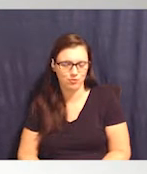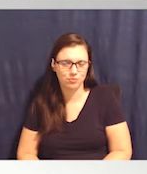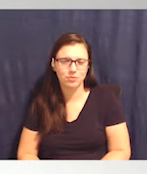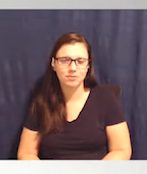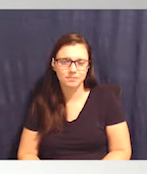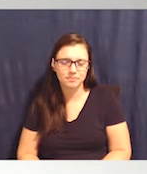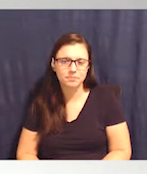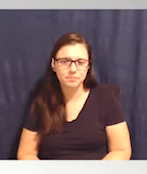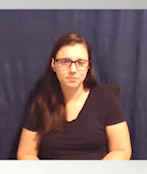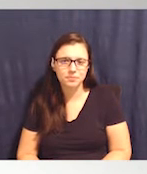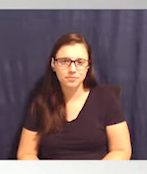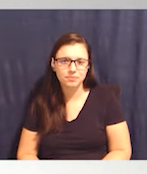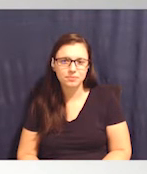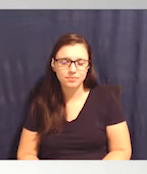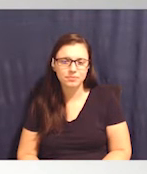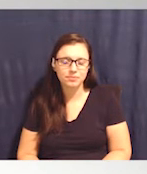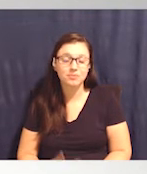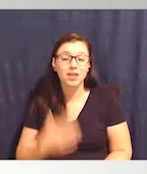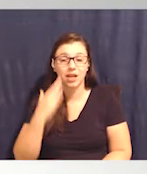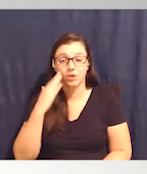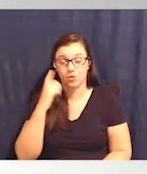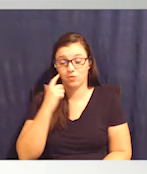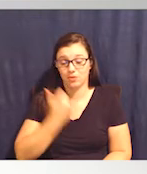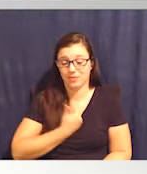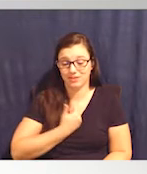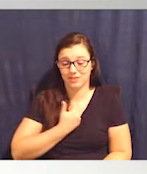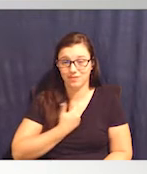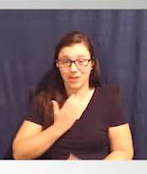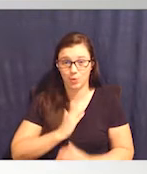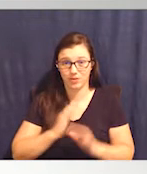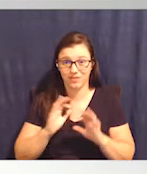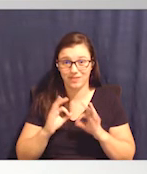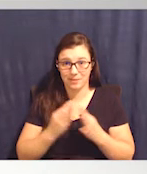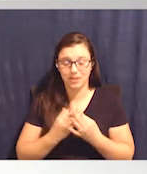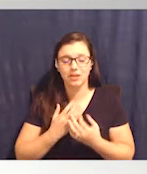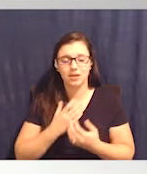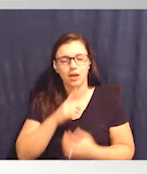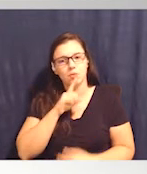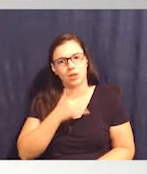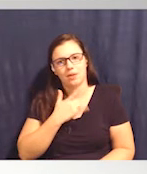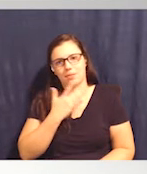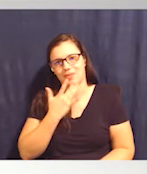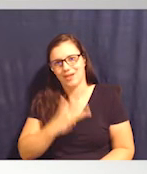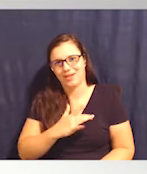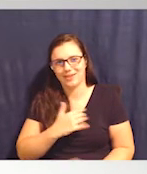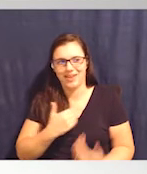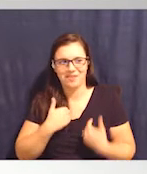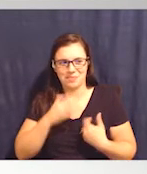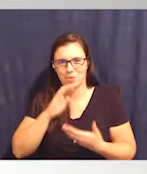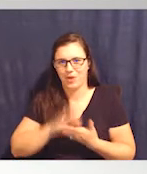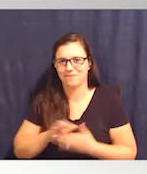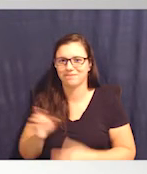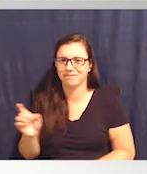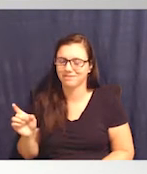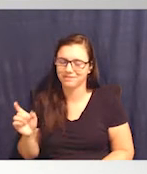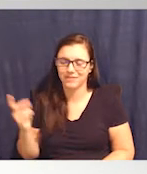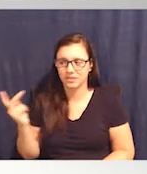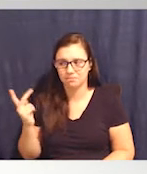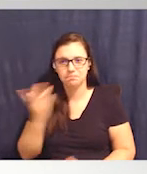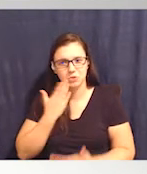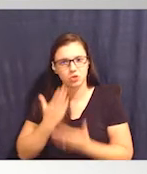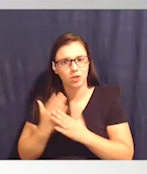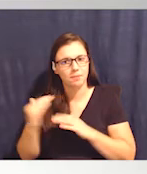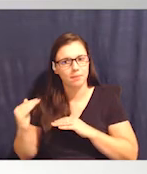And I know for me, from our family, that was I'm lucky that I have my wife because we're a pretty good balancing act of each other. Things